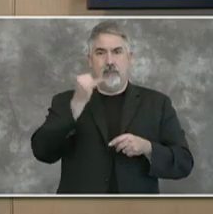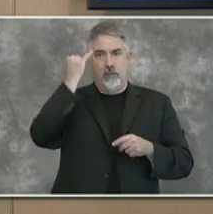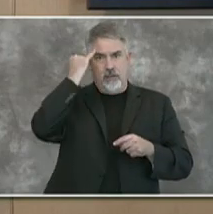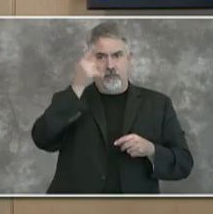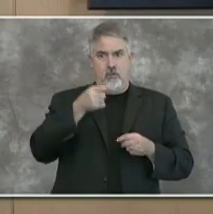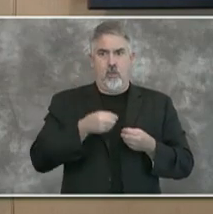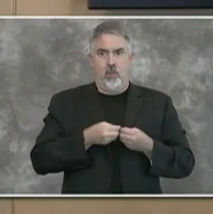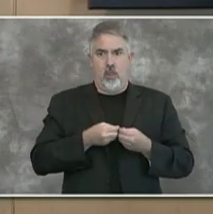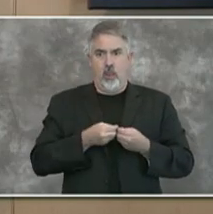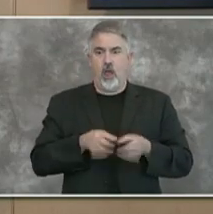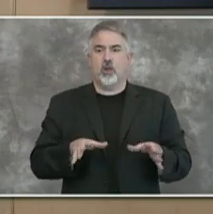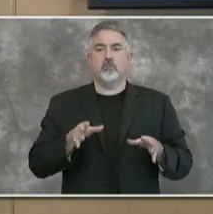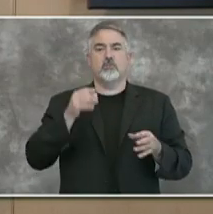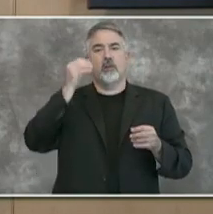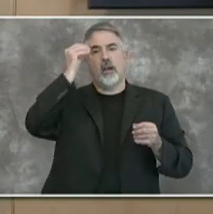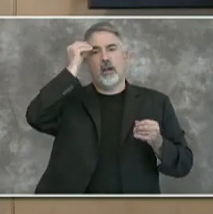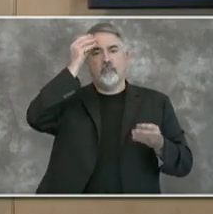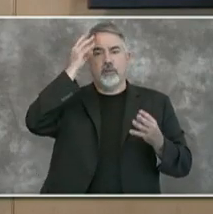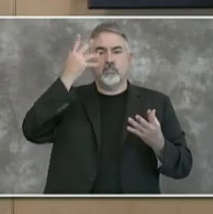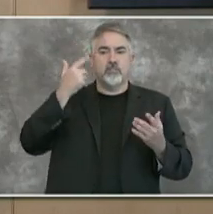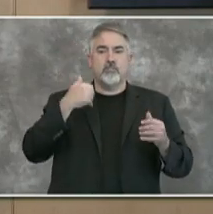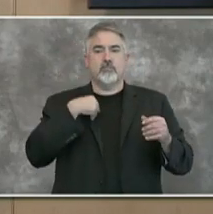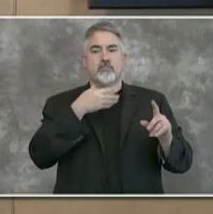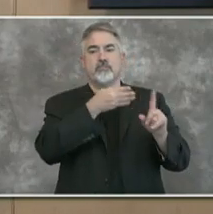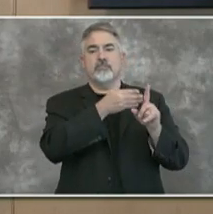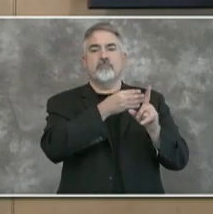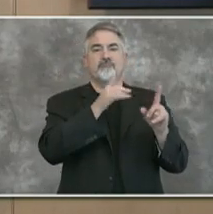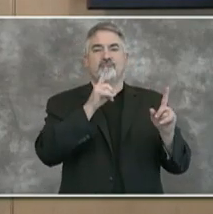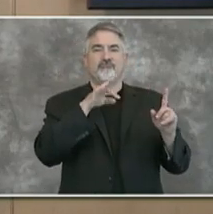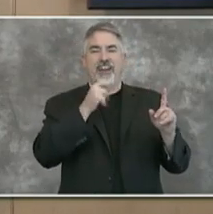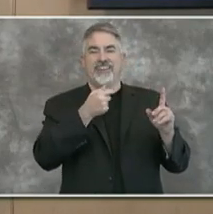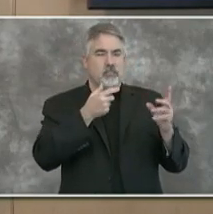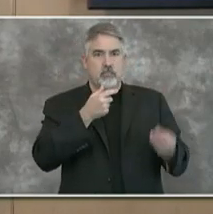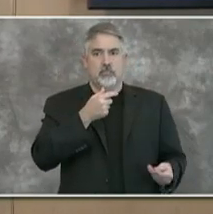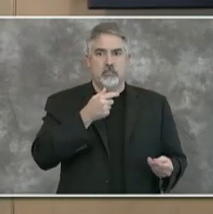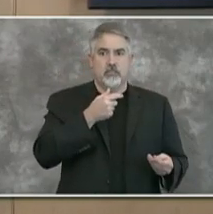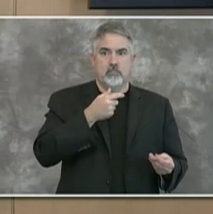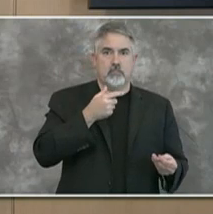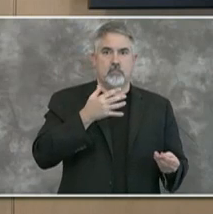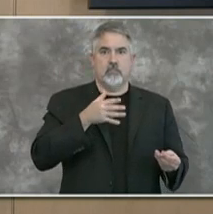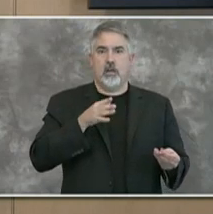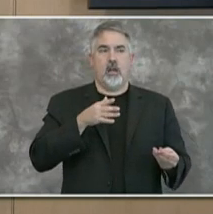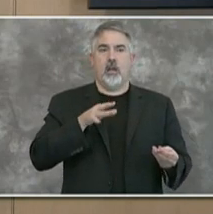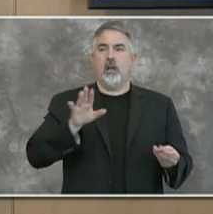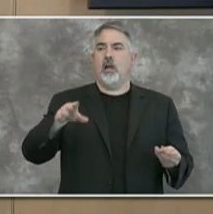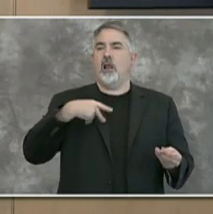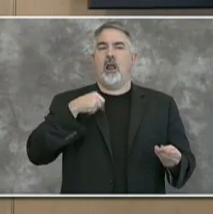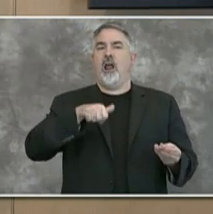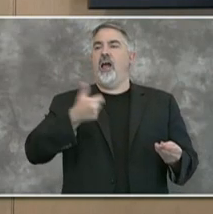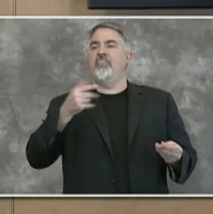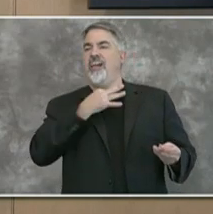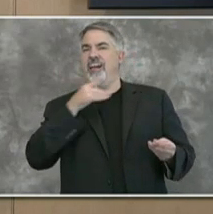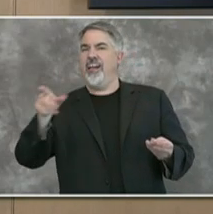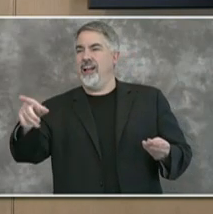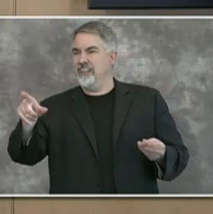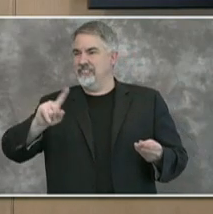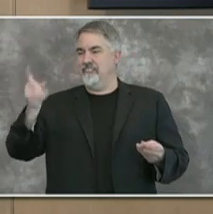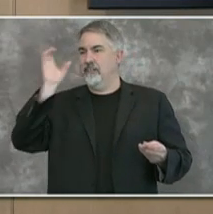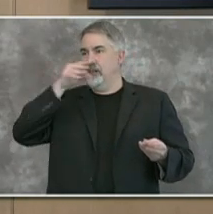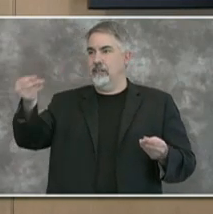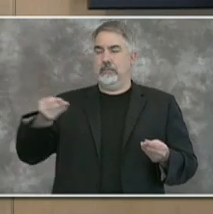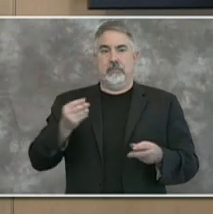street, which means that now is a particularly good time to get care. So